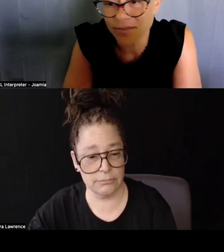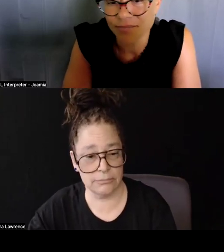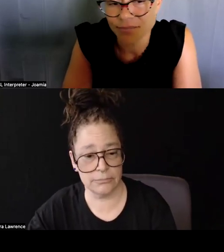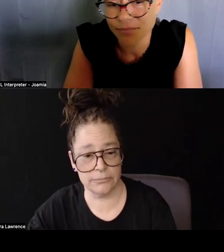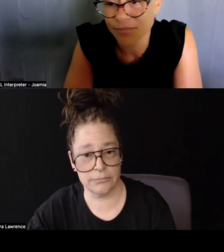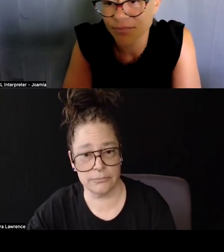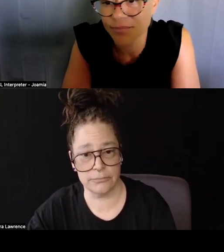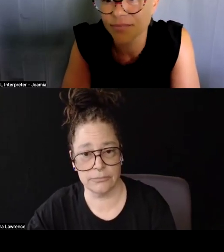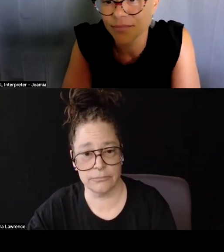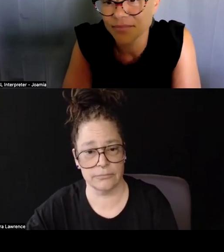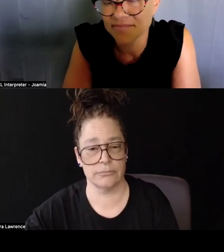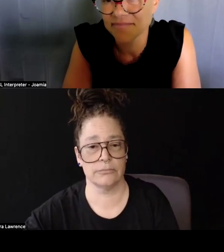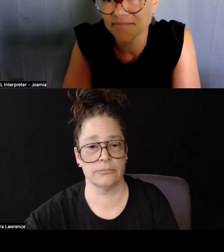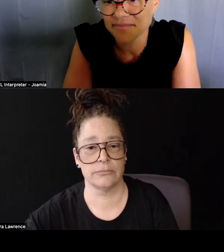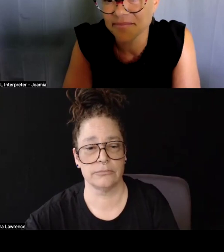project.